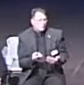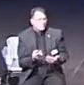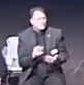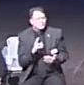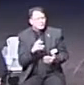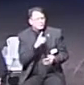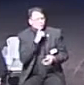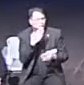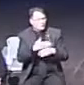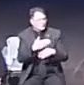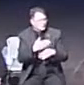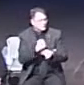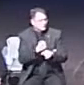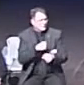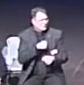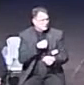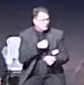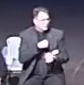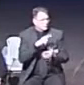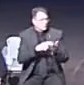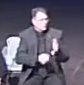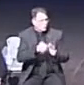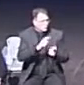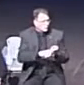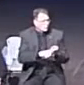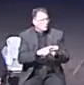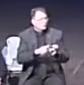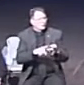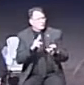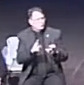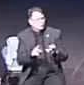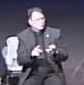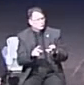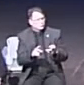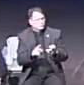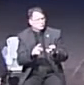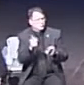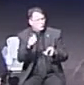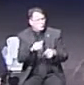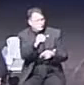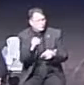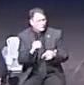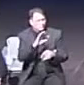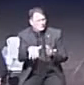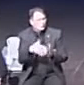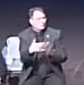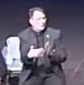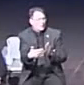Tustjärten is made up of myself, artistic director and also 90% sign language